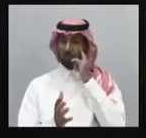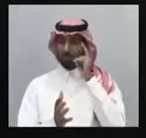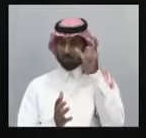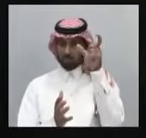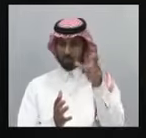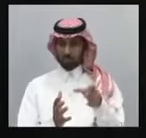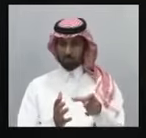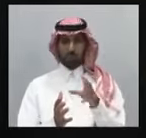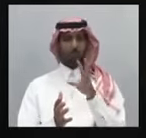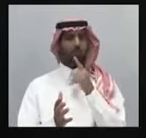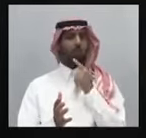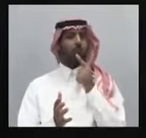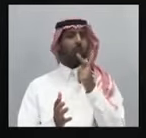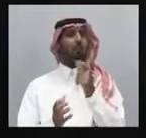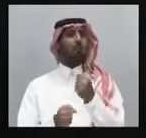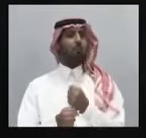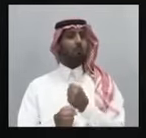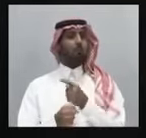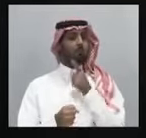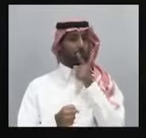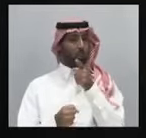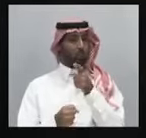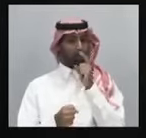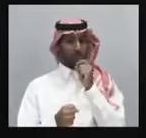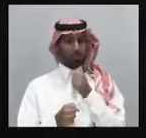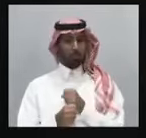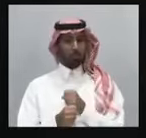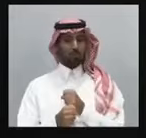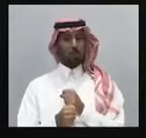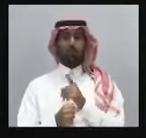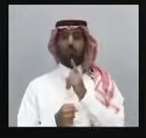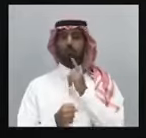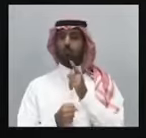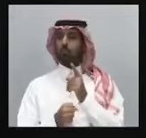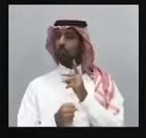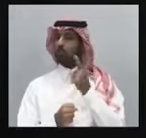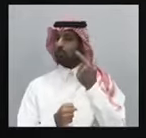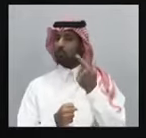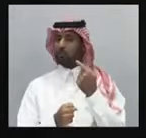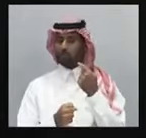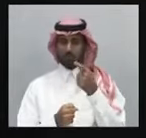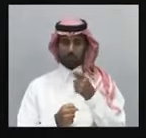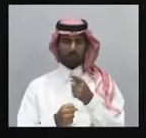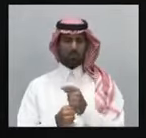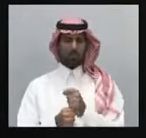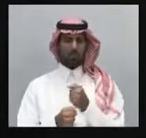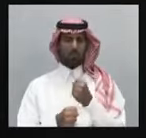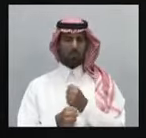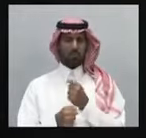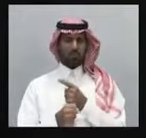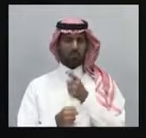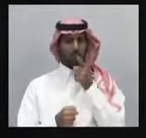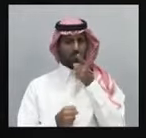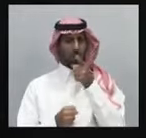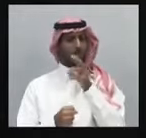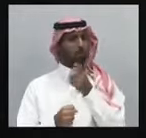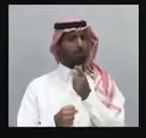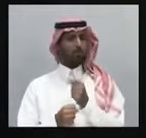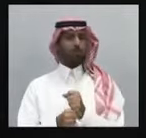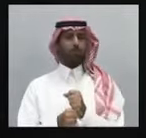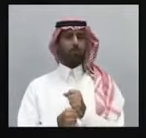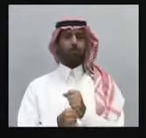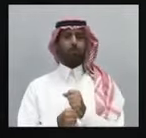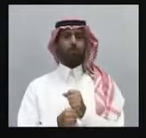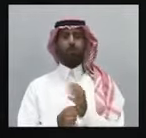person, what are the tasks that this person would do? If you were in that job, what would you do? The